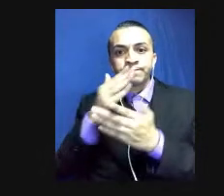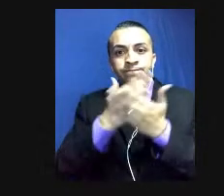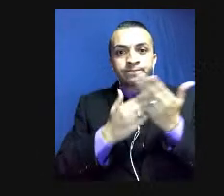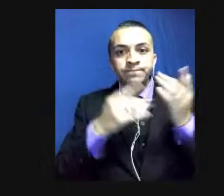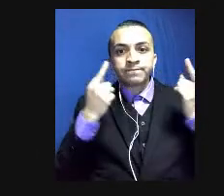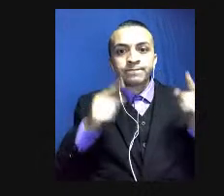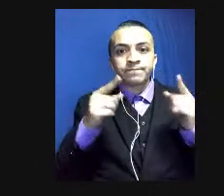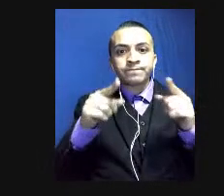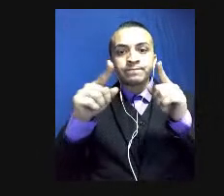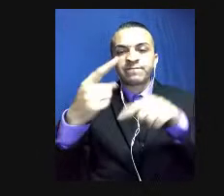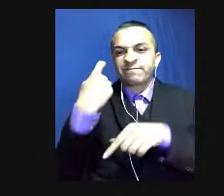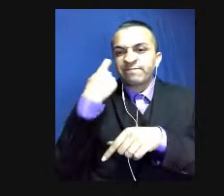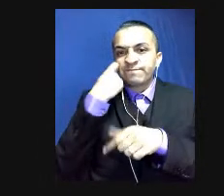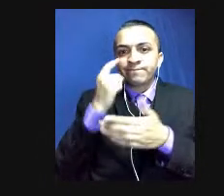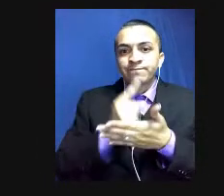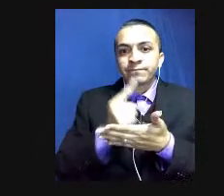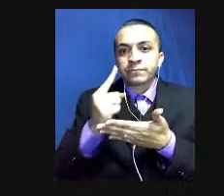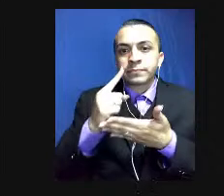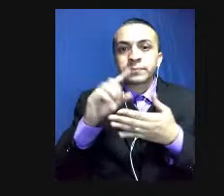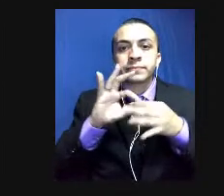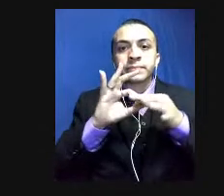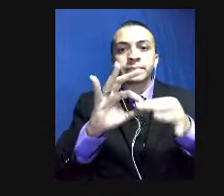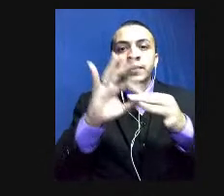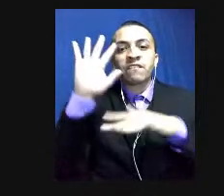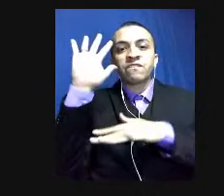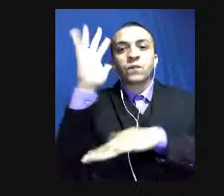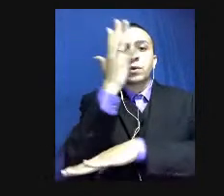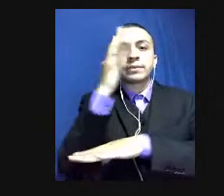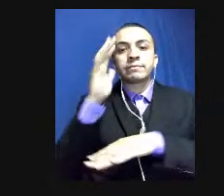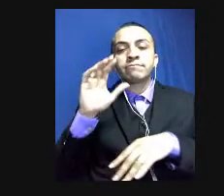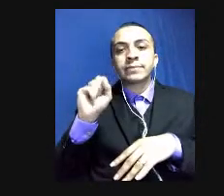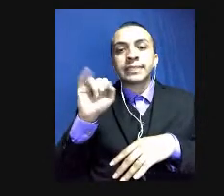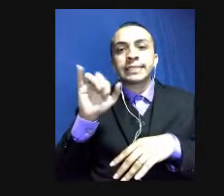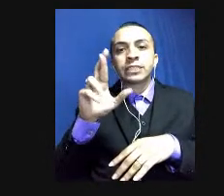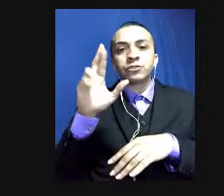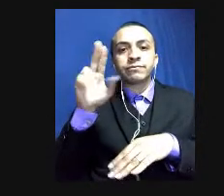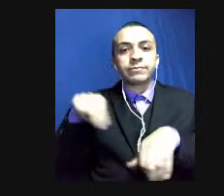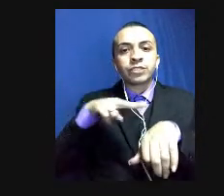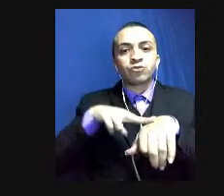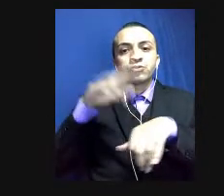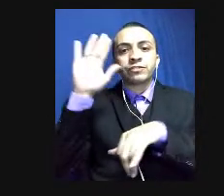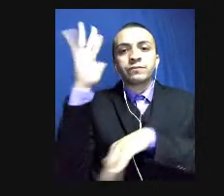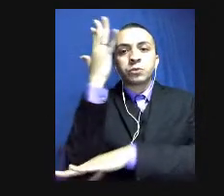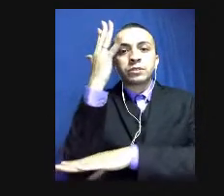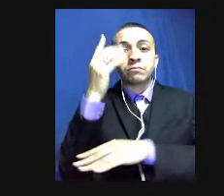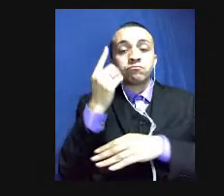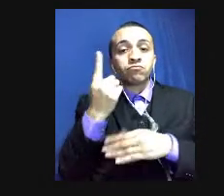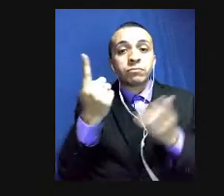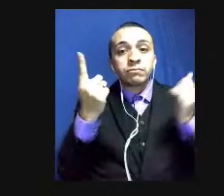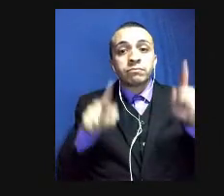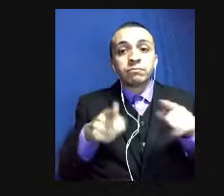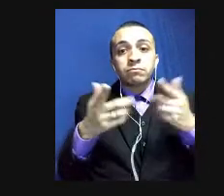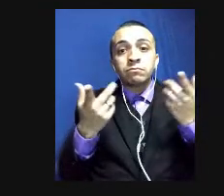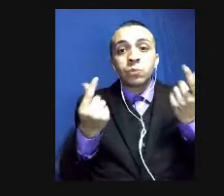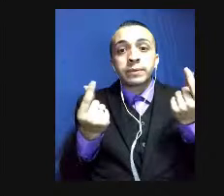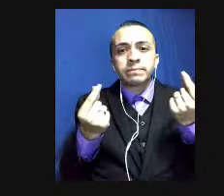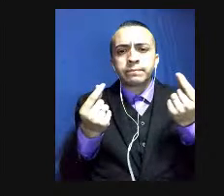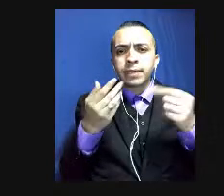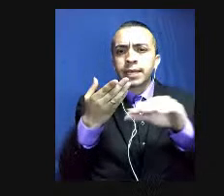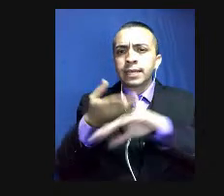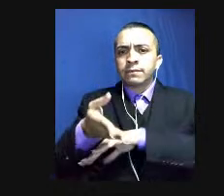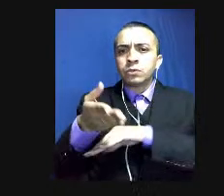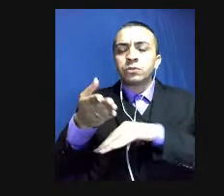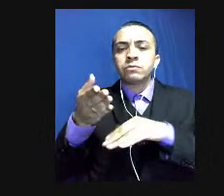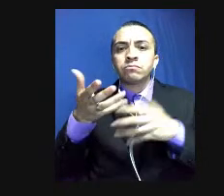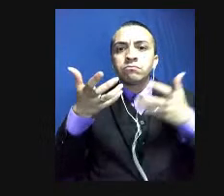just this last week in regards to the forest, Sierra National Forest. One of those things is after considerable